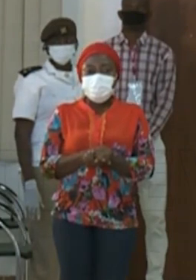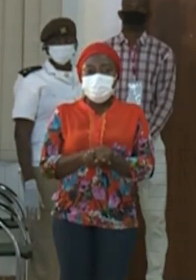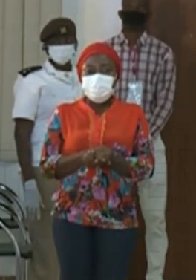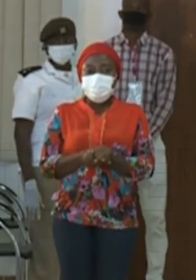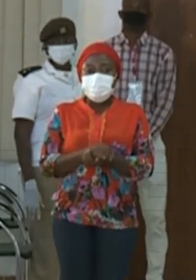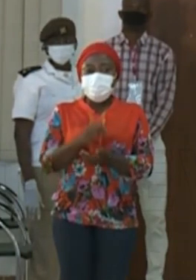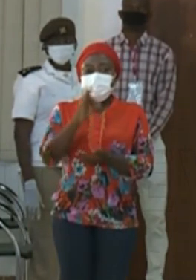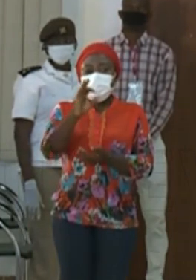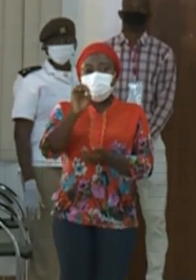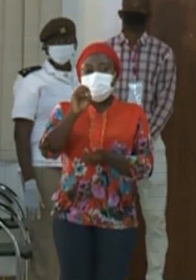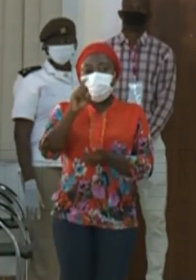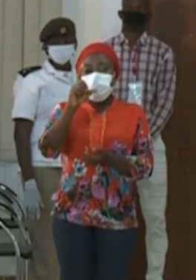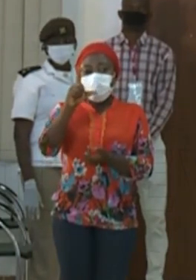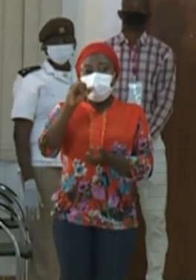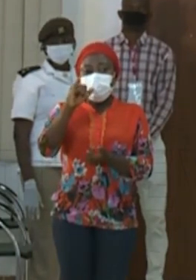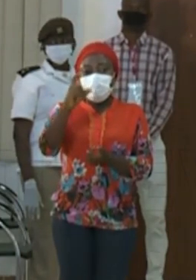Felix Onua, and I write for Reuters.